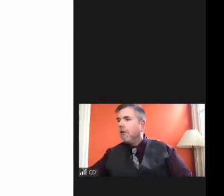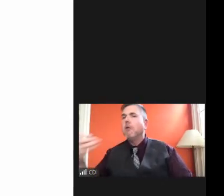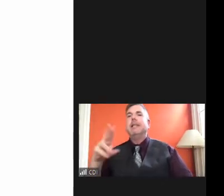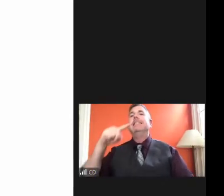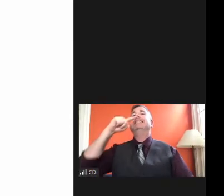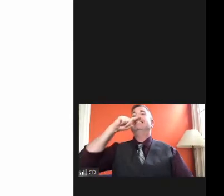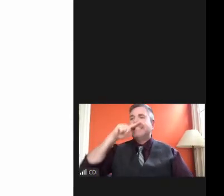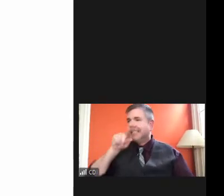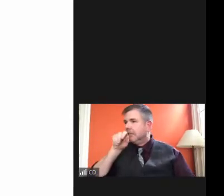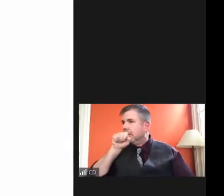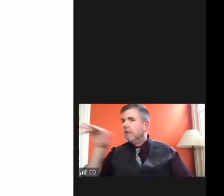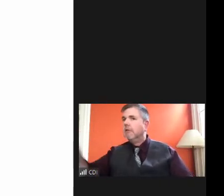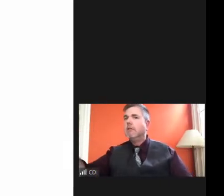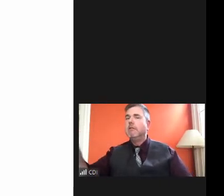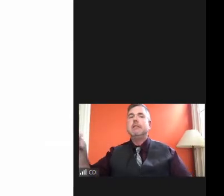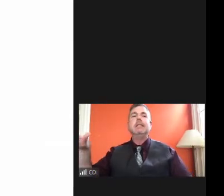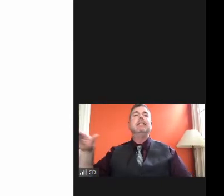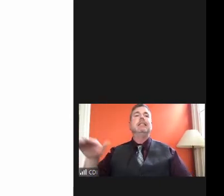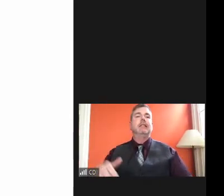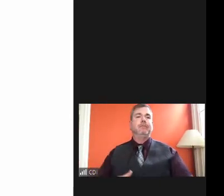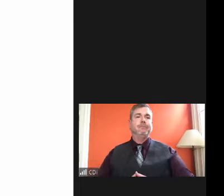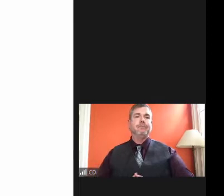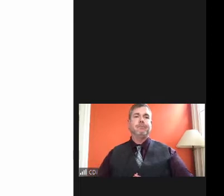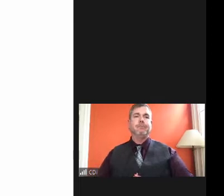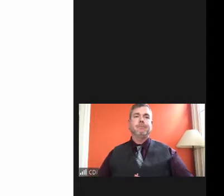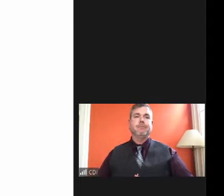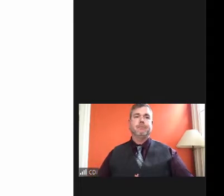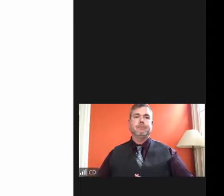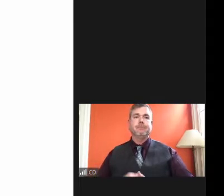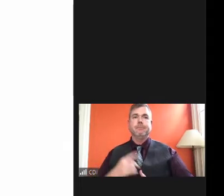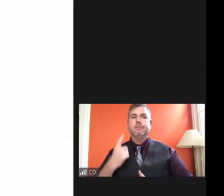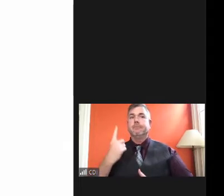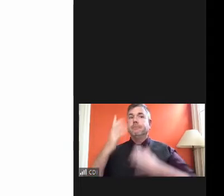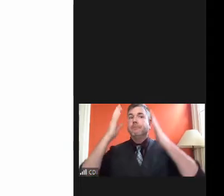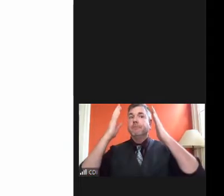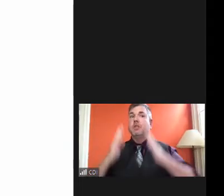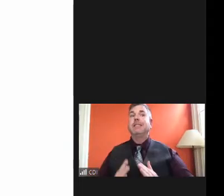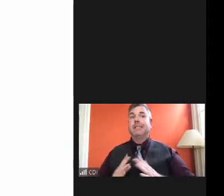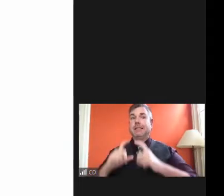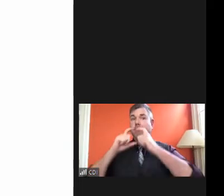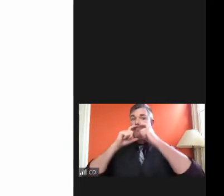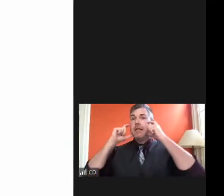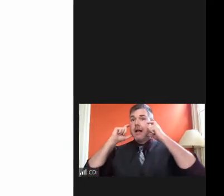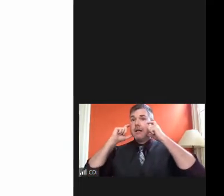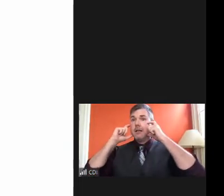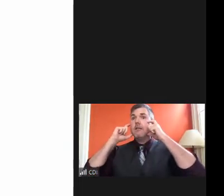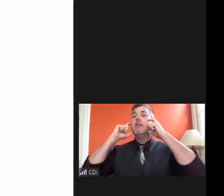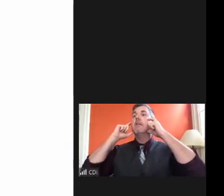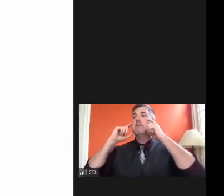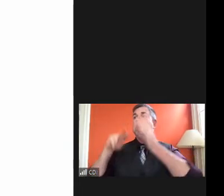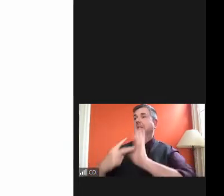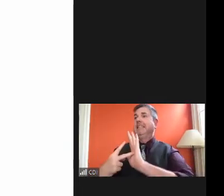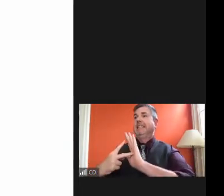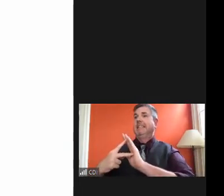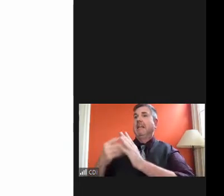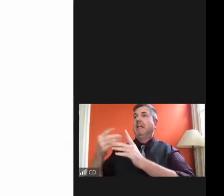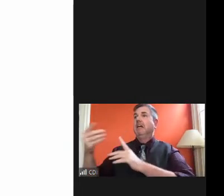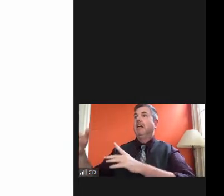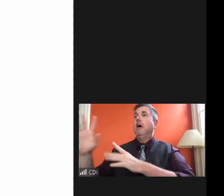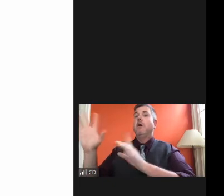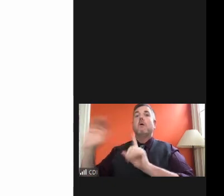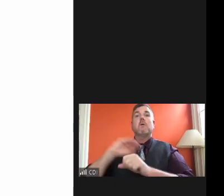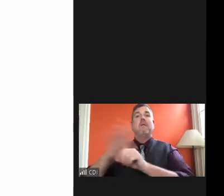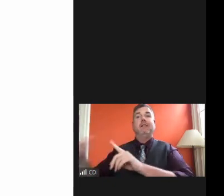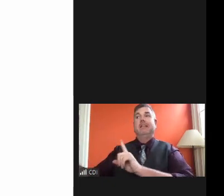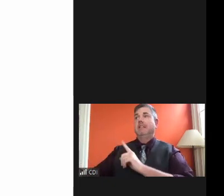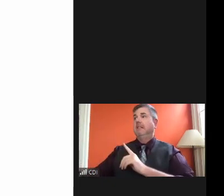when you see that same person with their face covered, the amount of virus that's coming out is significantly reduced. And the person